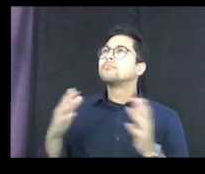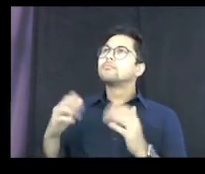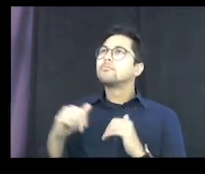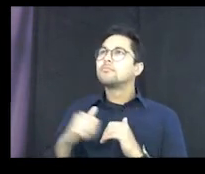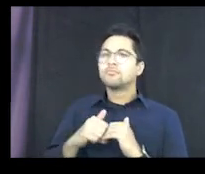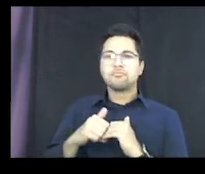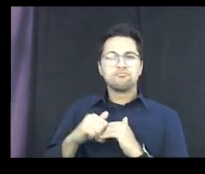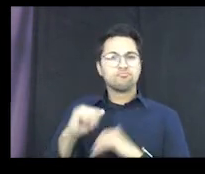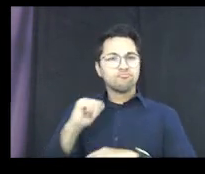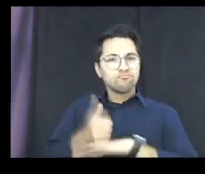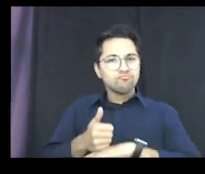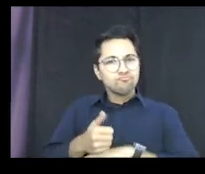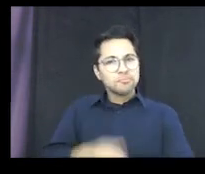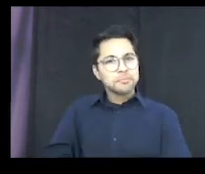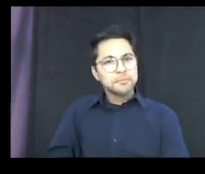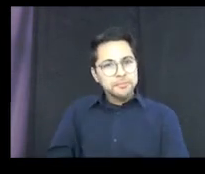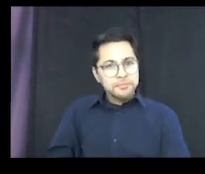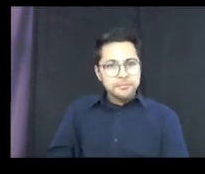was it created?